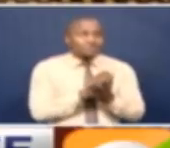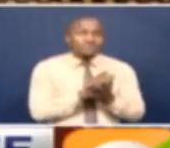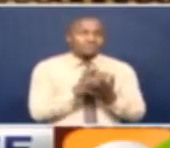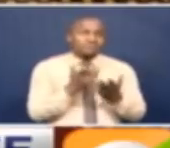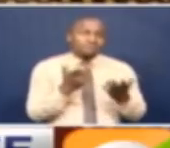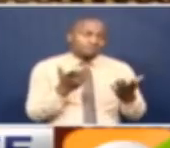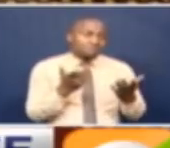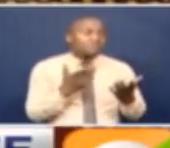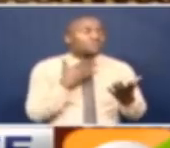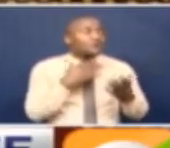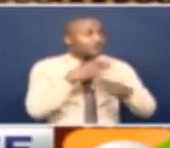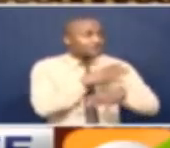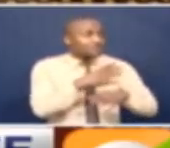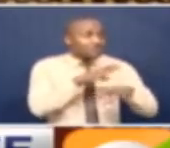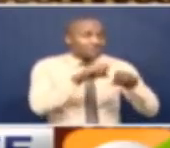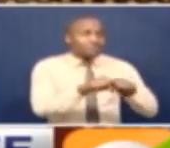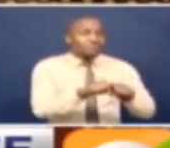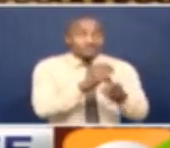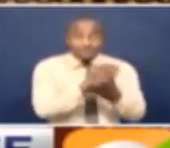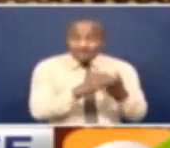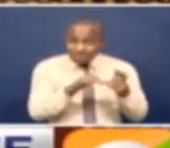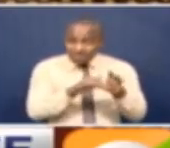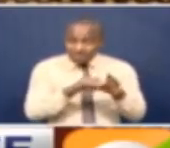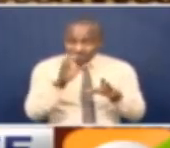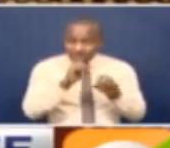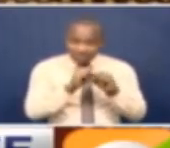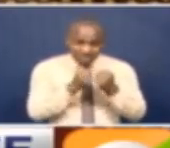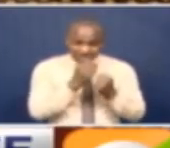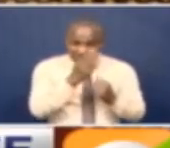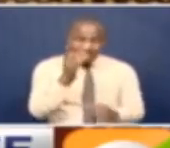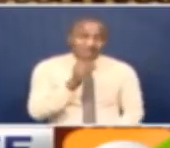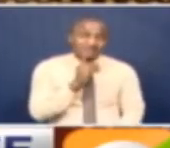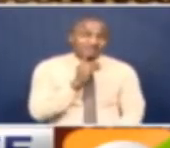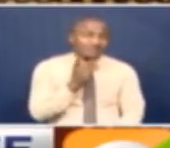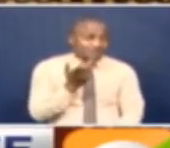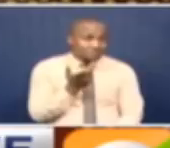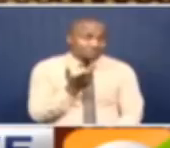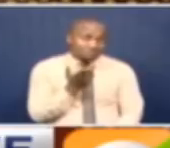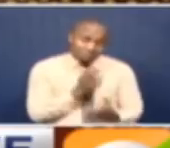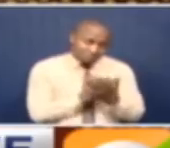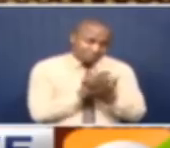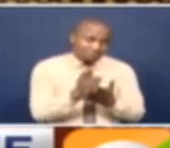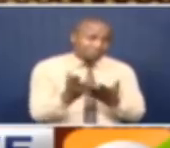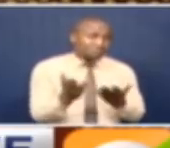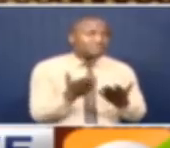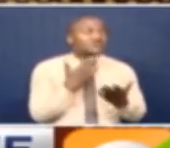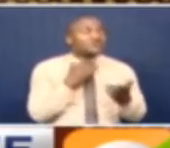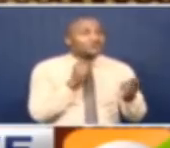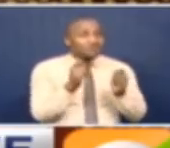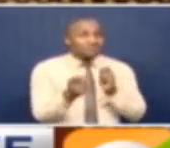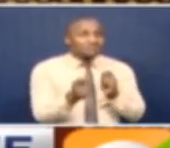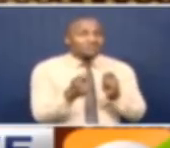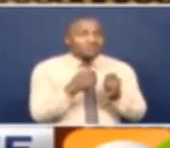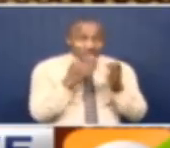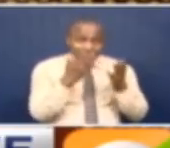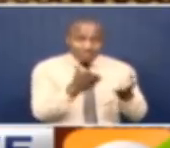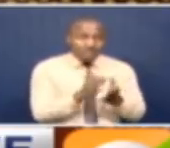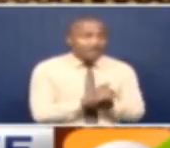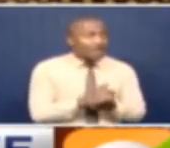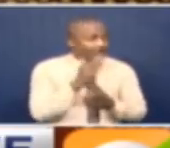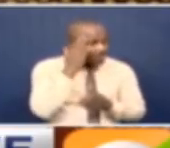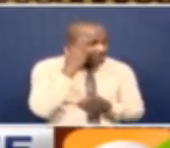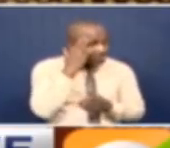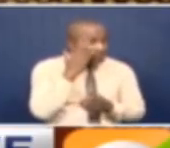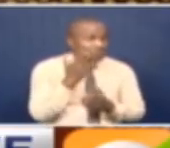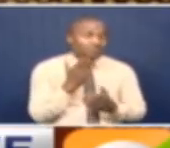power. Mm-hmm. I agree with some of the members of the civil society. They're extremely sincere in their quest for reforms. I was there and I will never vilify groups